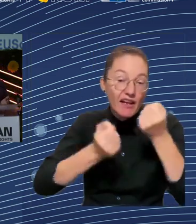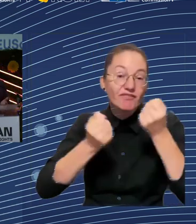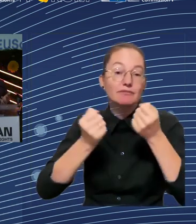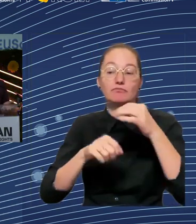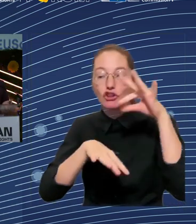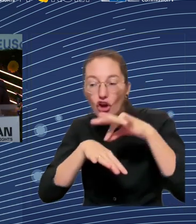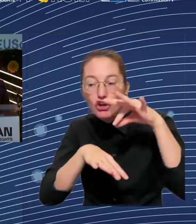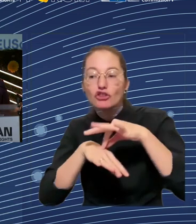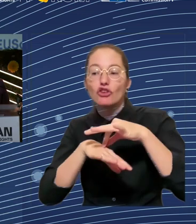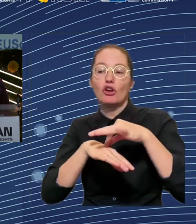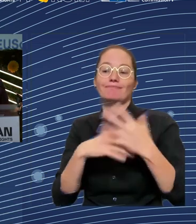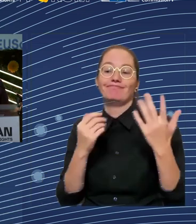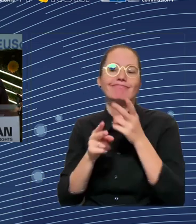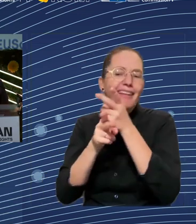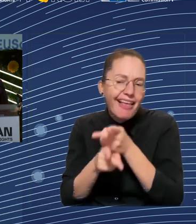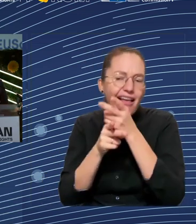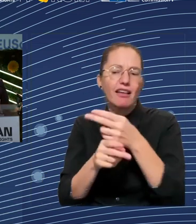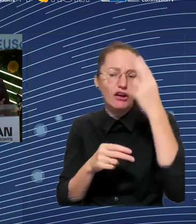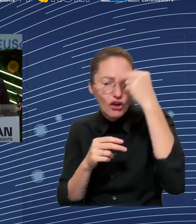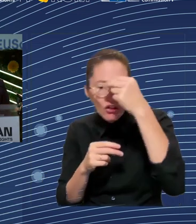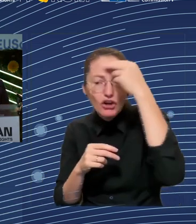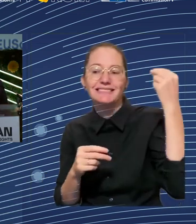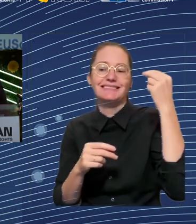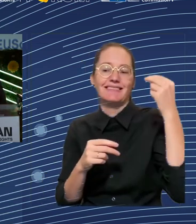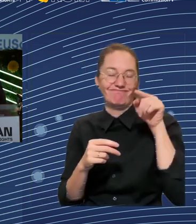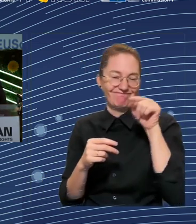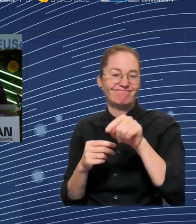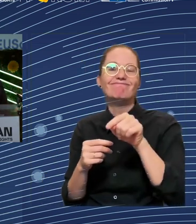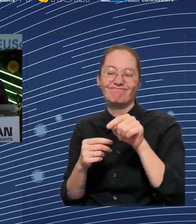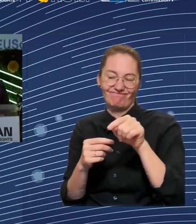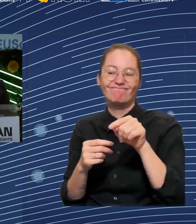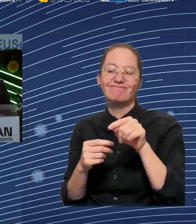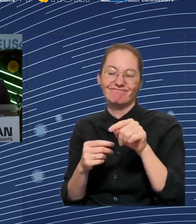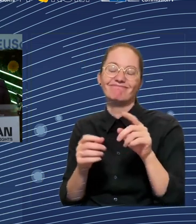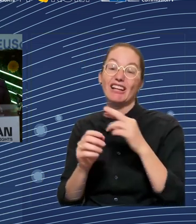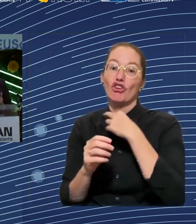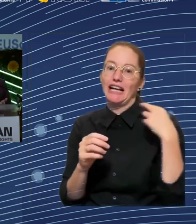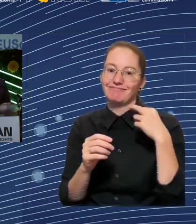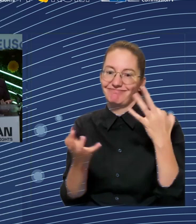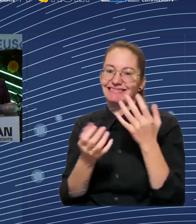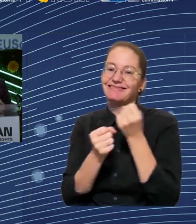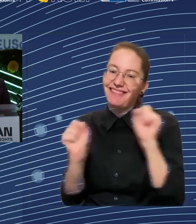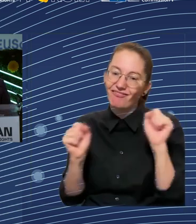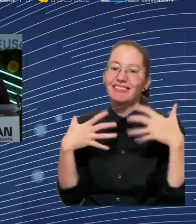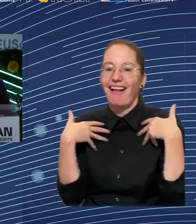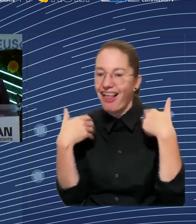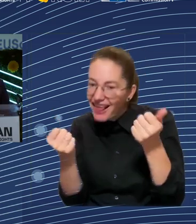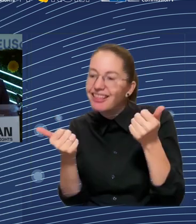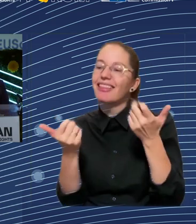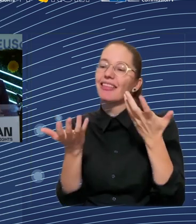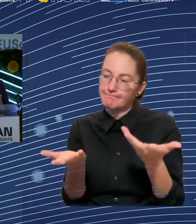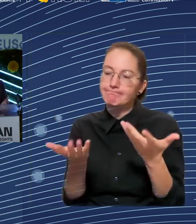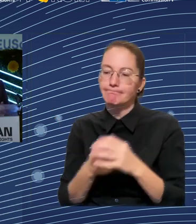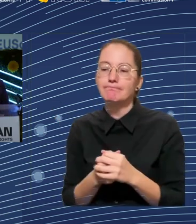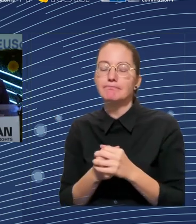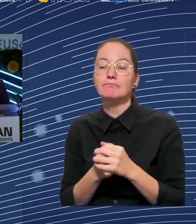making ends meet. So earnings are not always included in the standard definition of working conditions, but research has found that, of course,